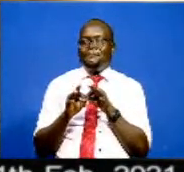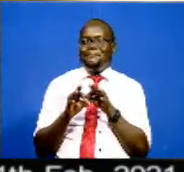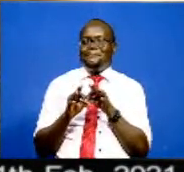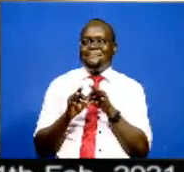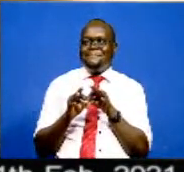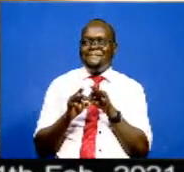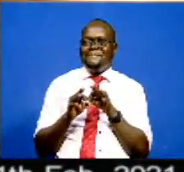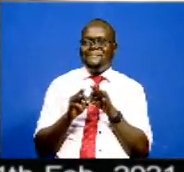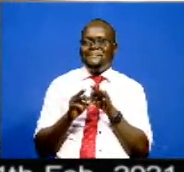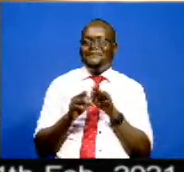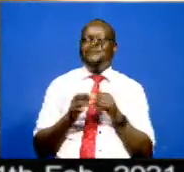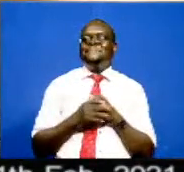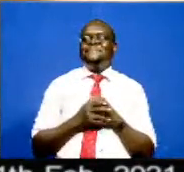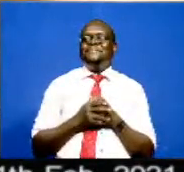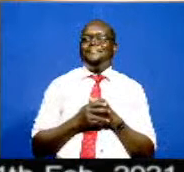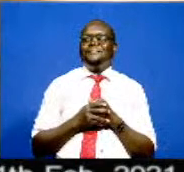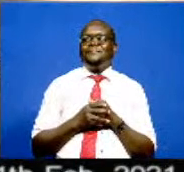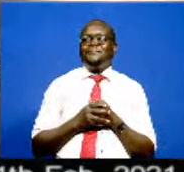Opportunity.